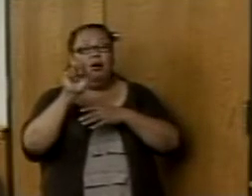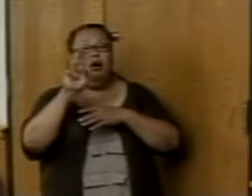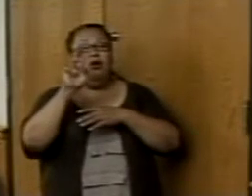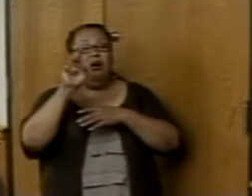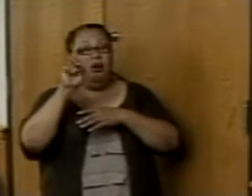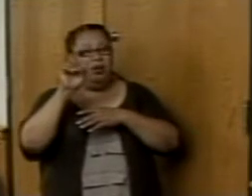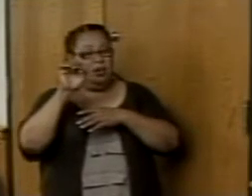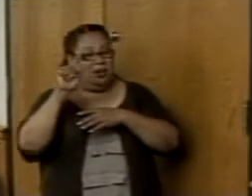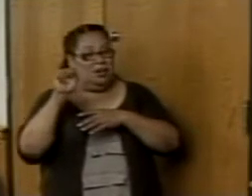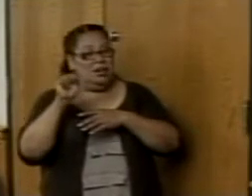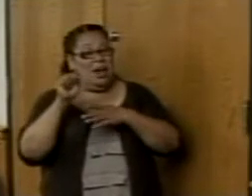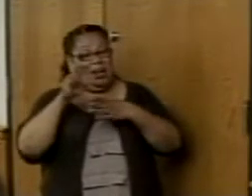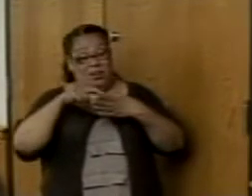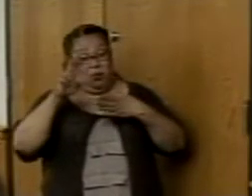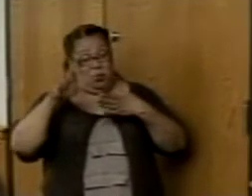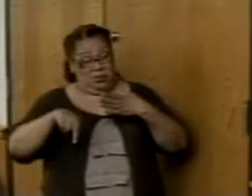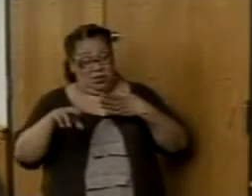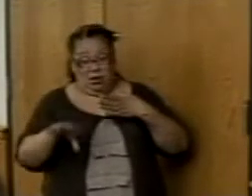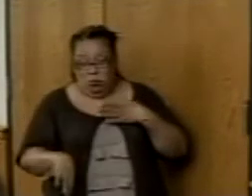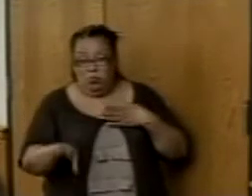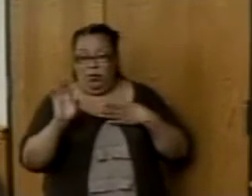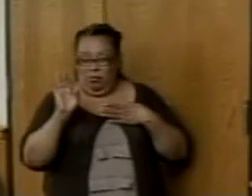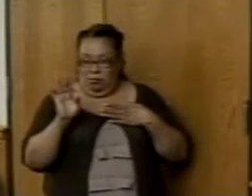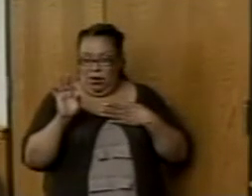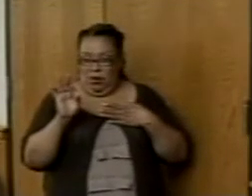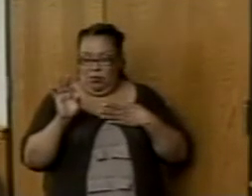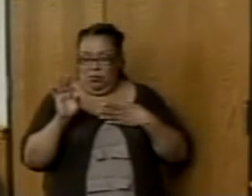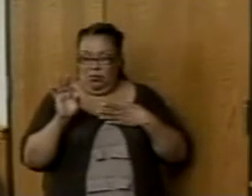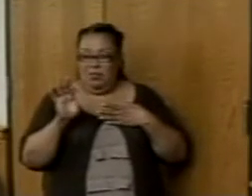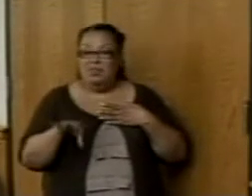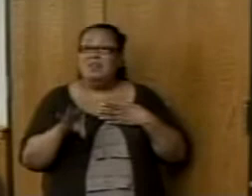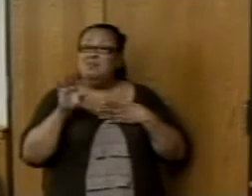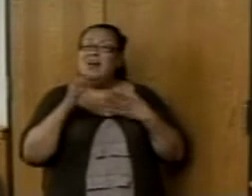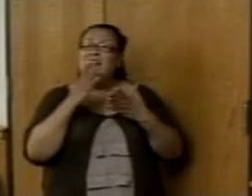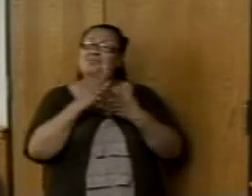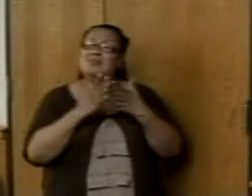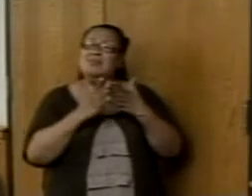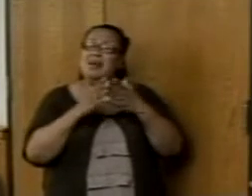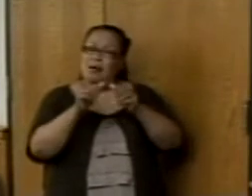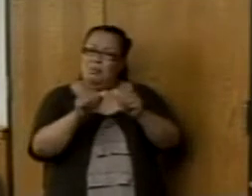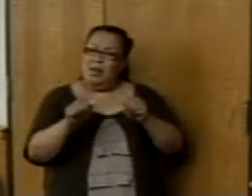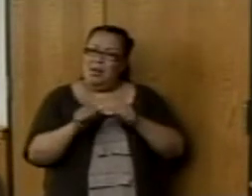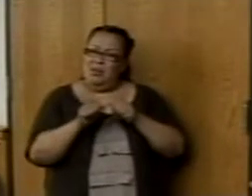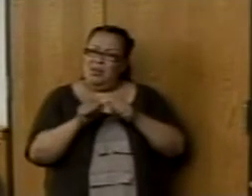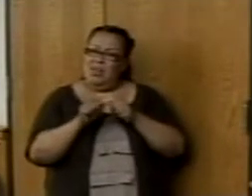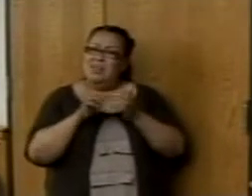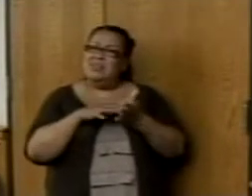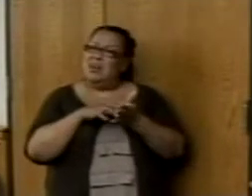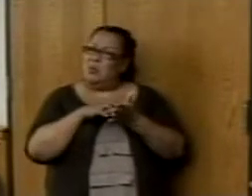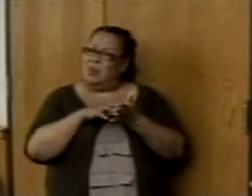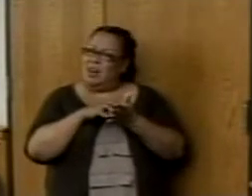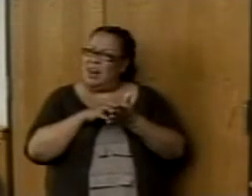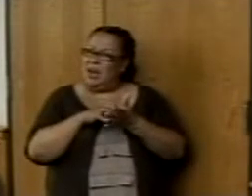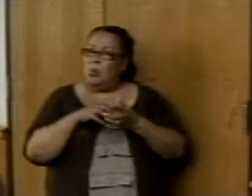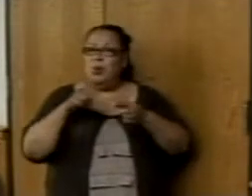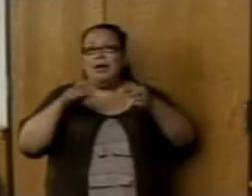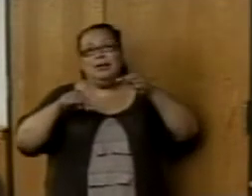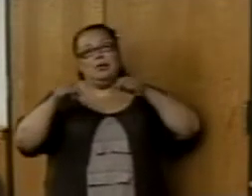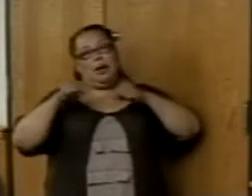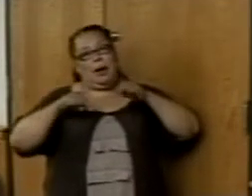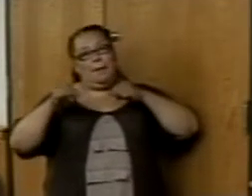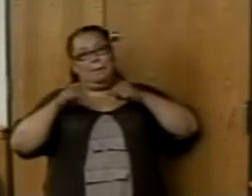year. And as a result of the findings, there were some areas of lacking in our department. We simply had to come back